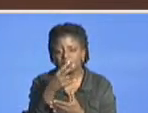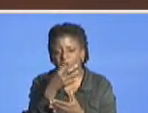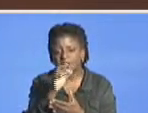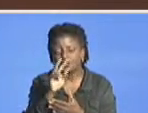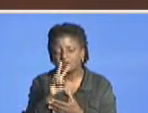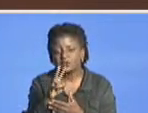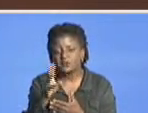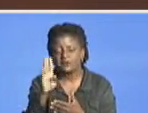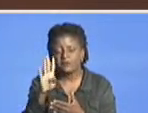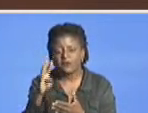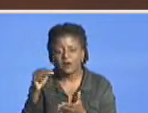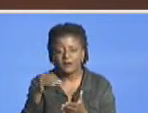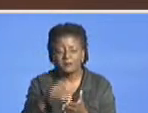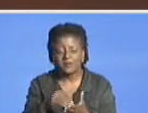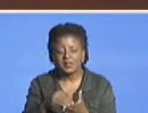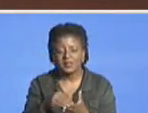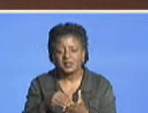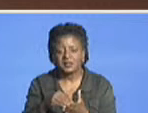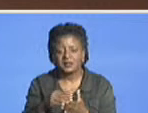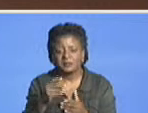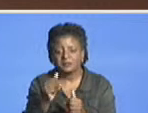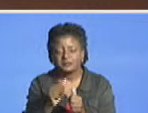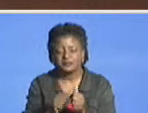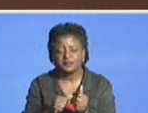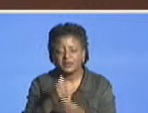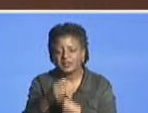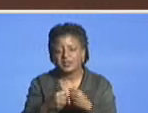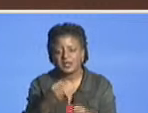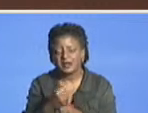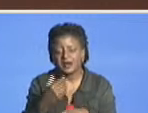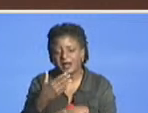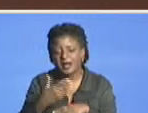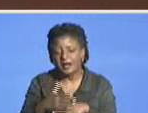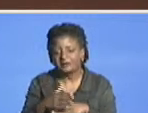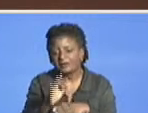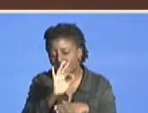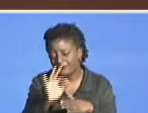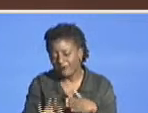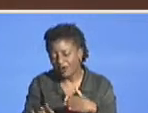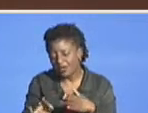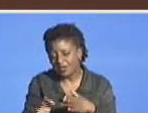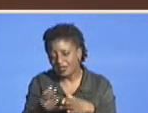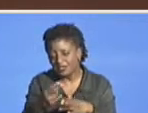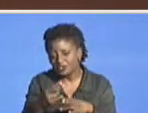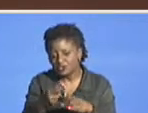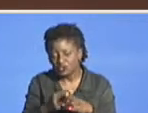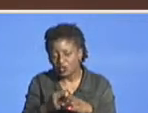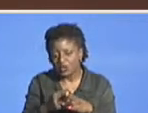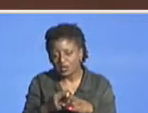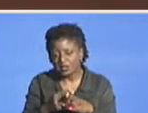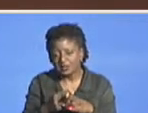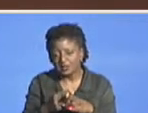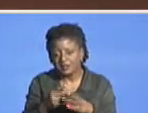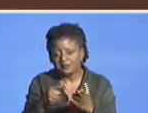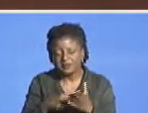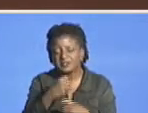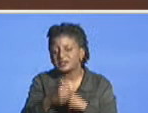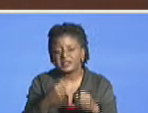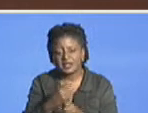this fiscal year after falling woefully short of this year's modest target of $1.76 billion.